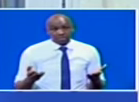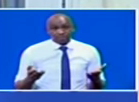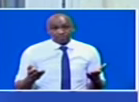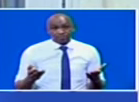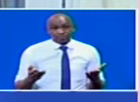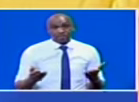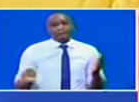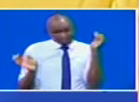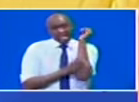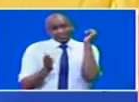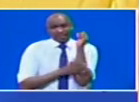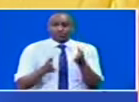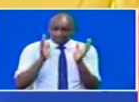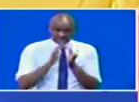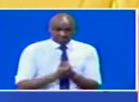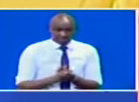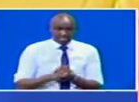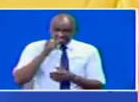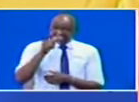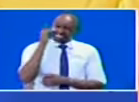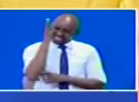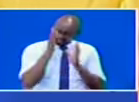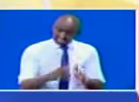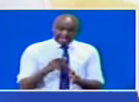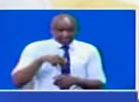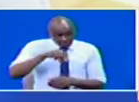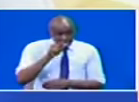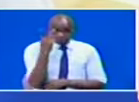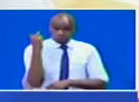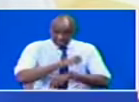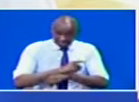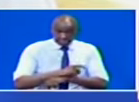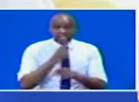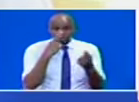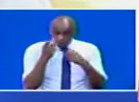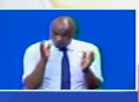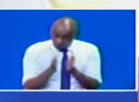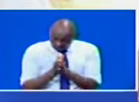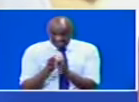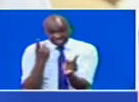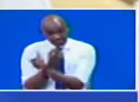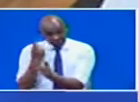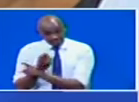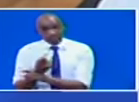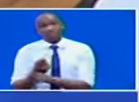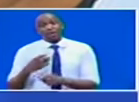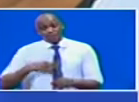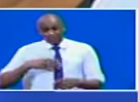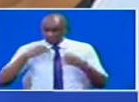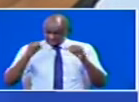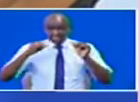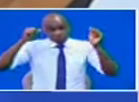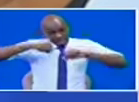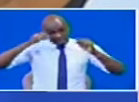on bad ways. The Don's representatives have over the last 2 days engaged relevant organs trying to reach an